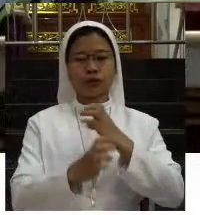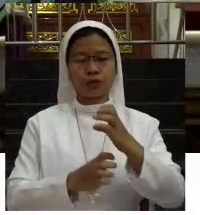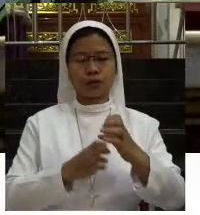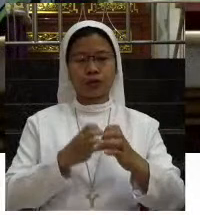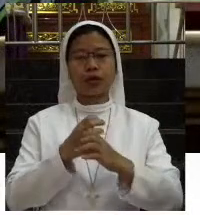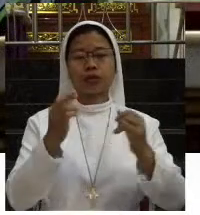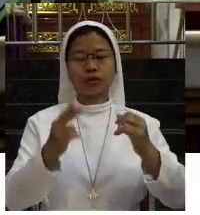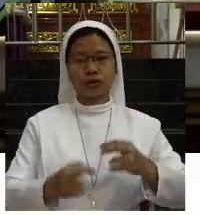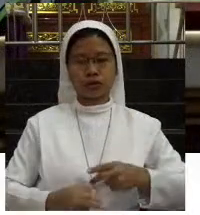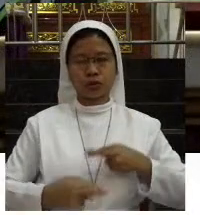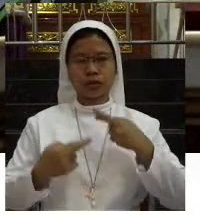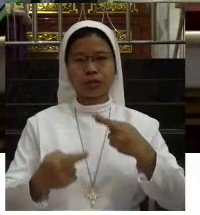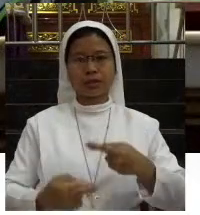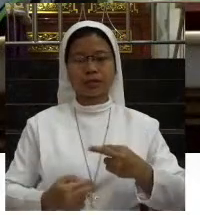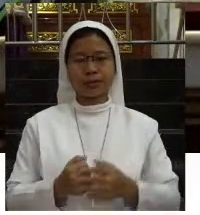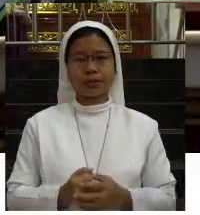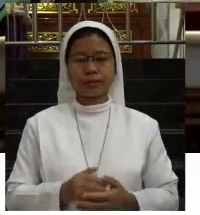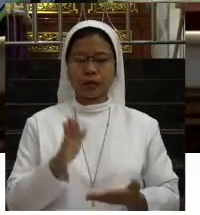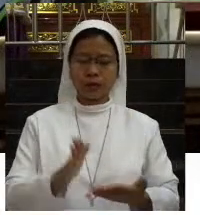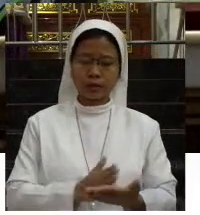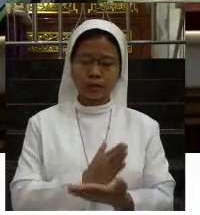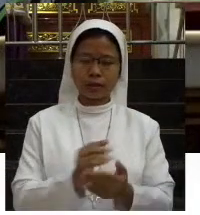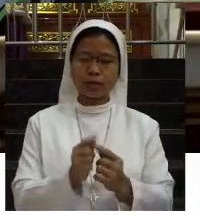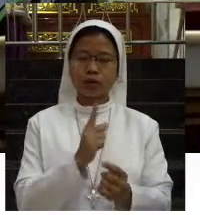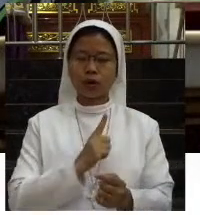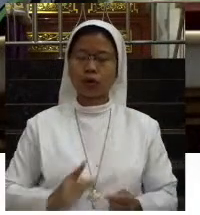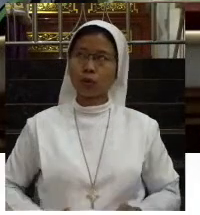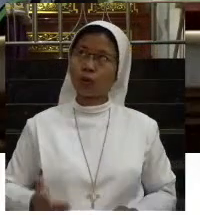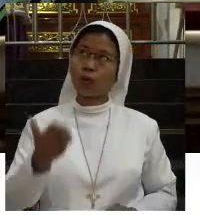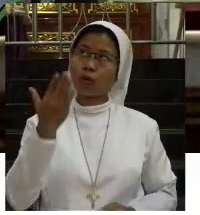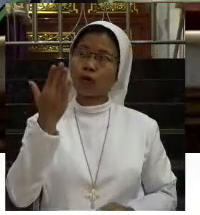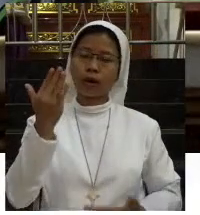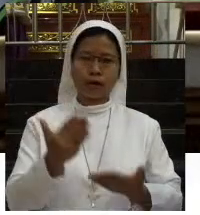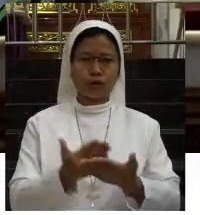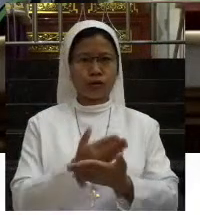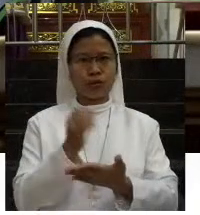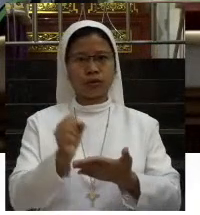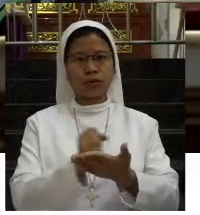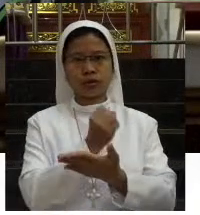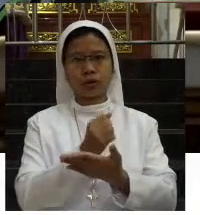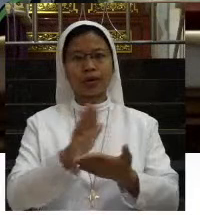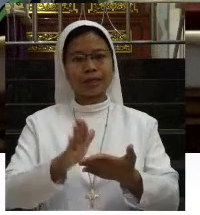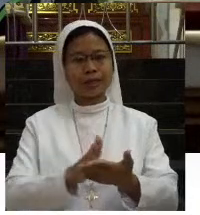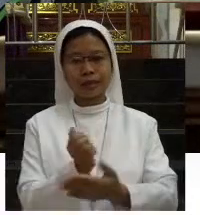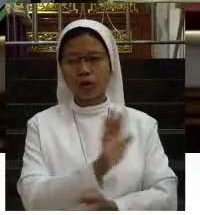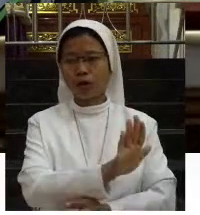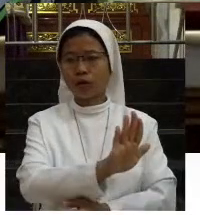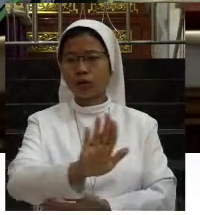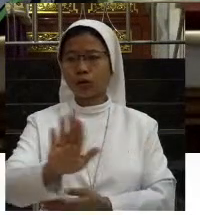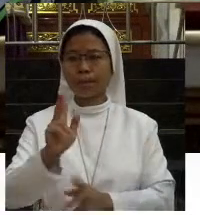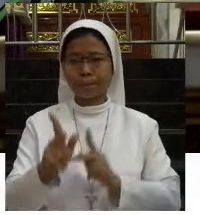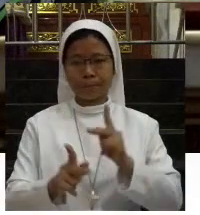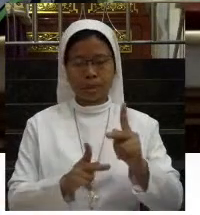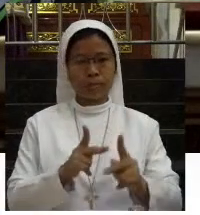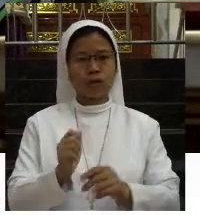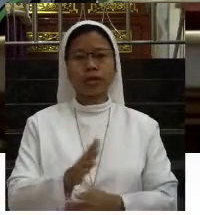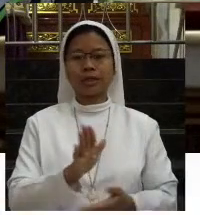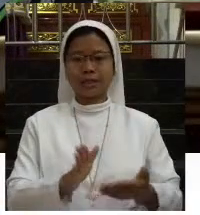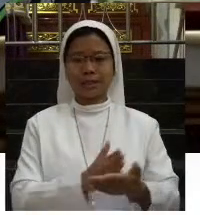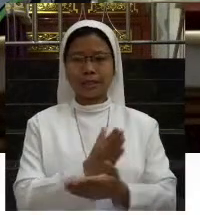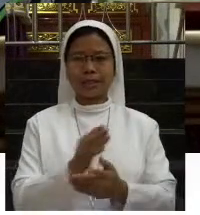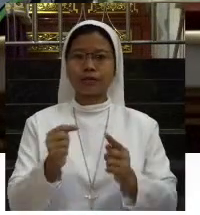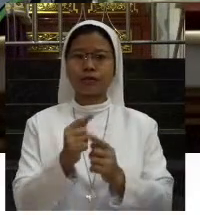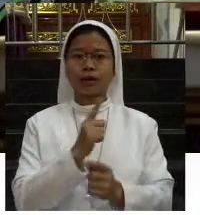rejoice. Sing to the Lord a new song. Sing to the Lord, all you lands. Sing to